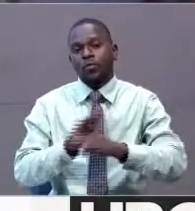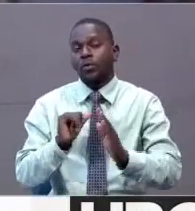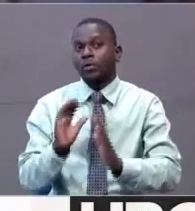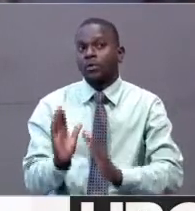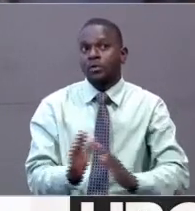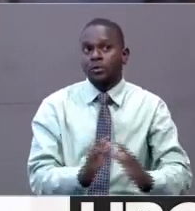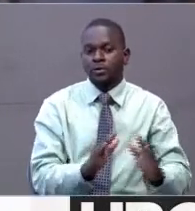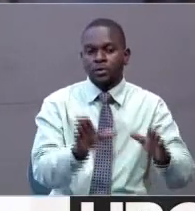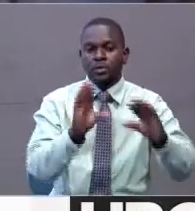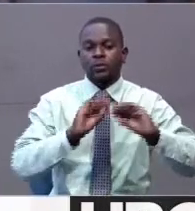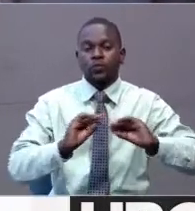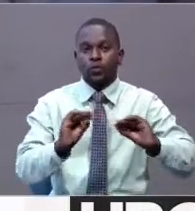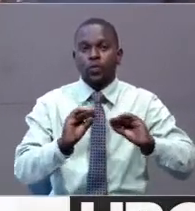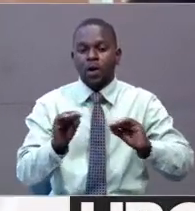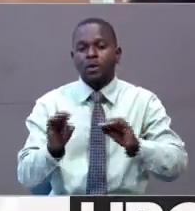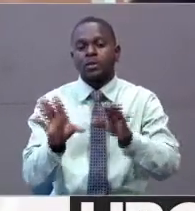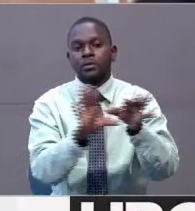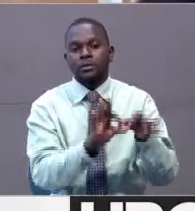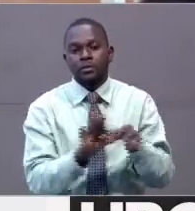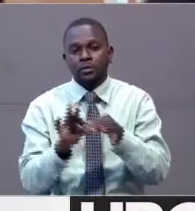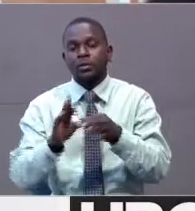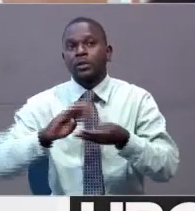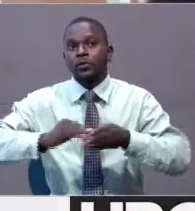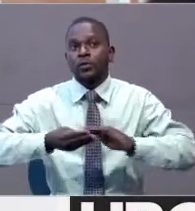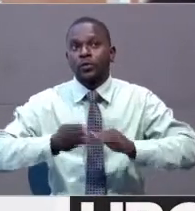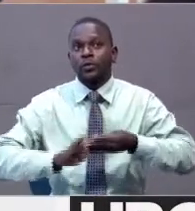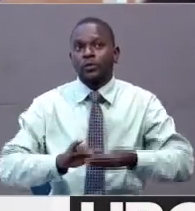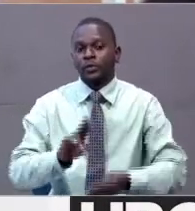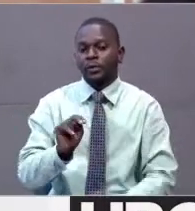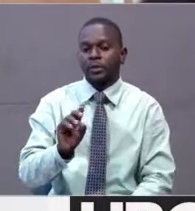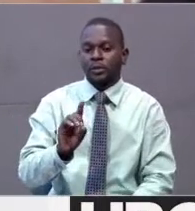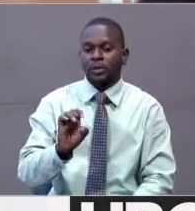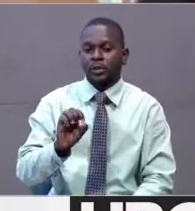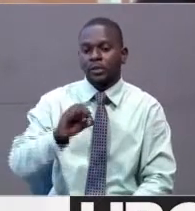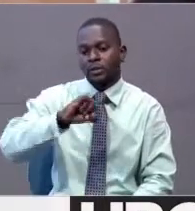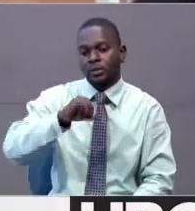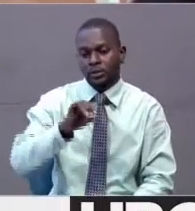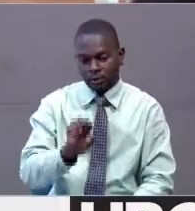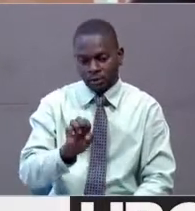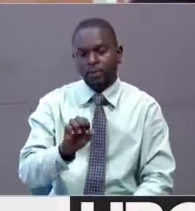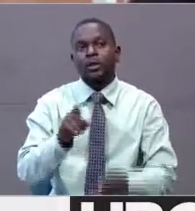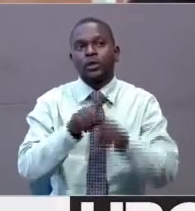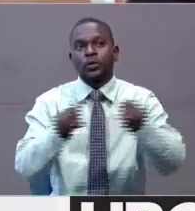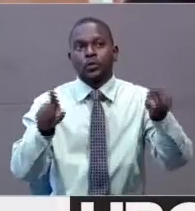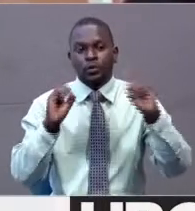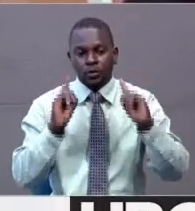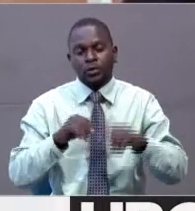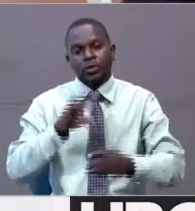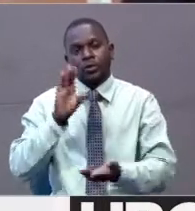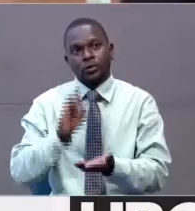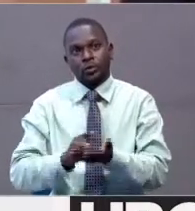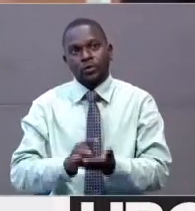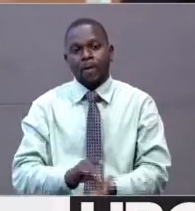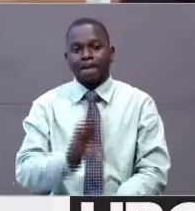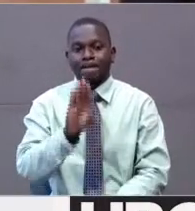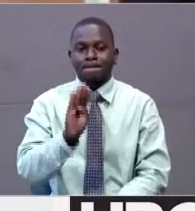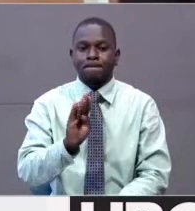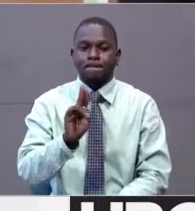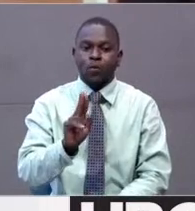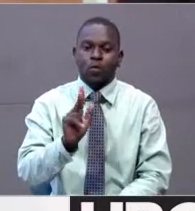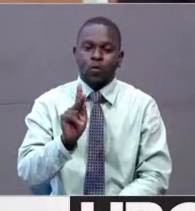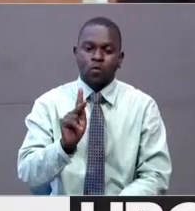the training in partnership with Ndeje University. The Bishop of Mitiana Diocese, Dr. James Bukamako,